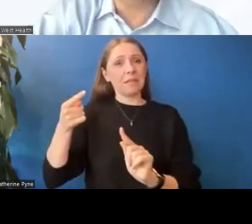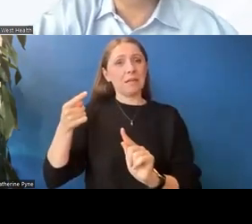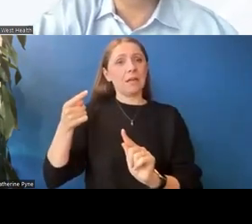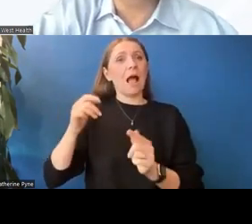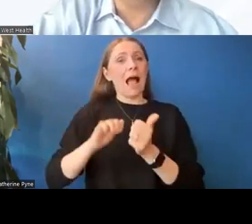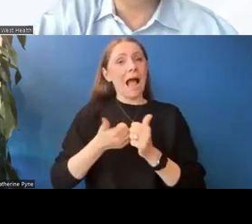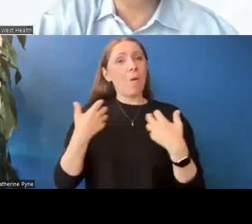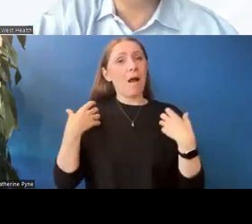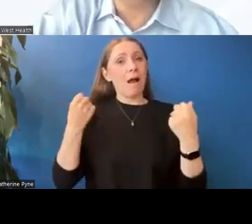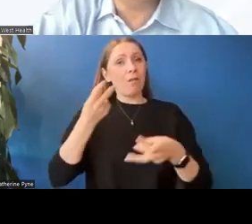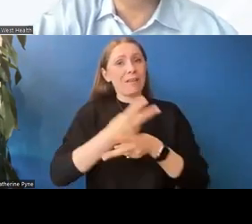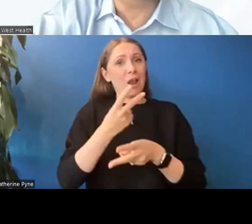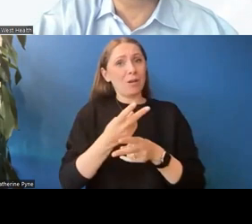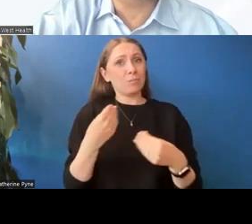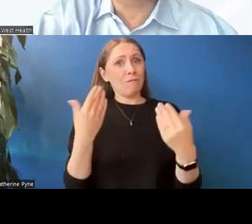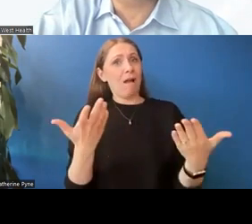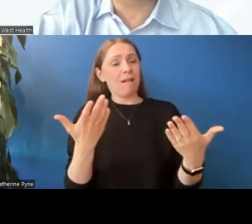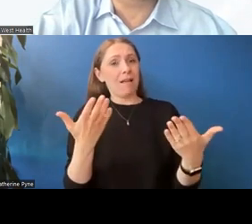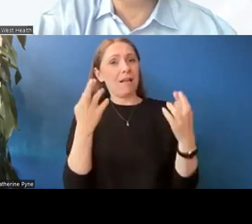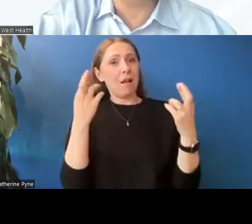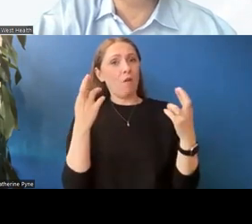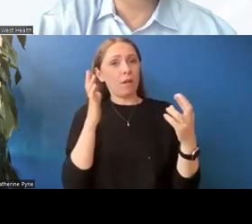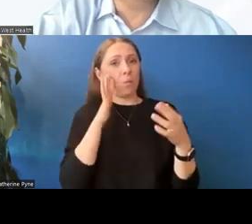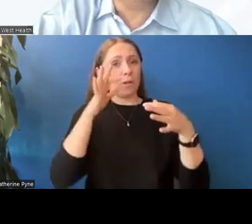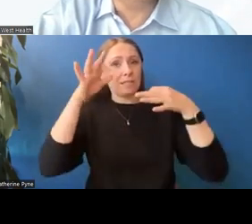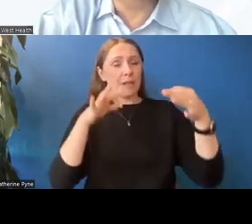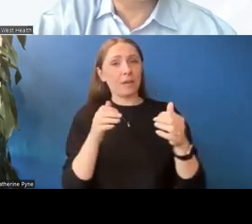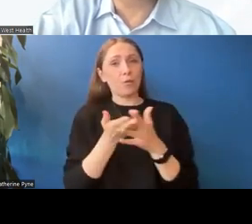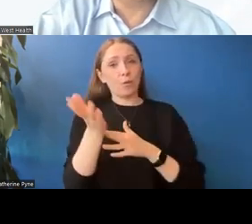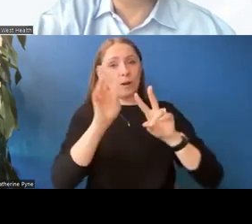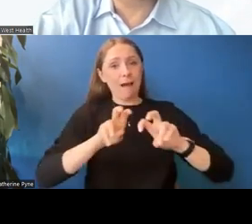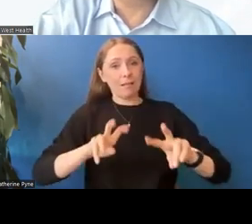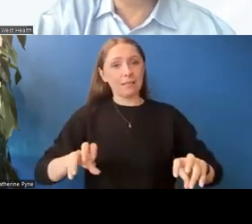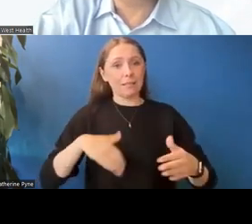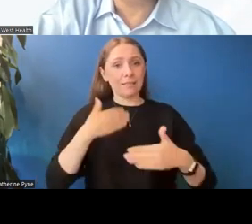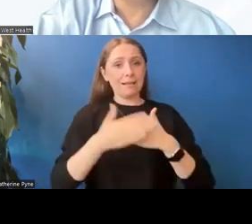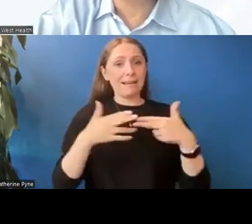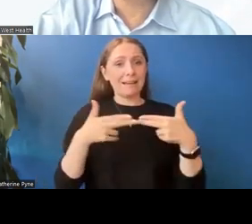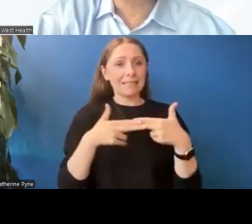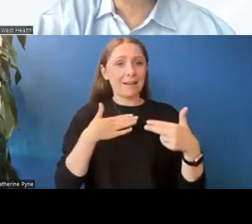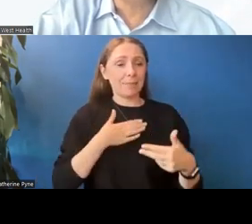and that we are hoping to do through a all payers claims analysis. Next slide, please.